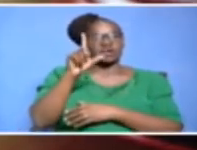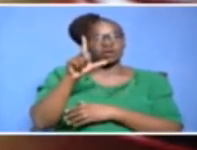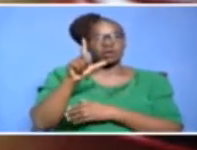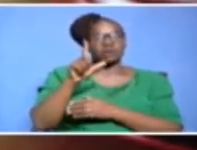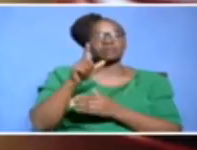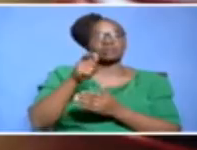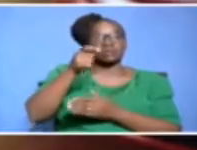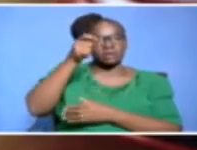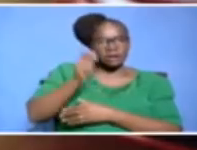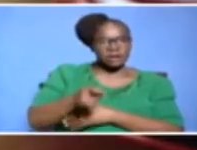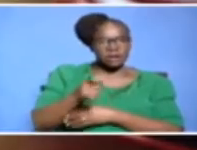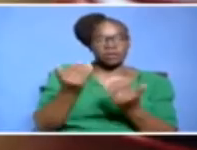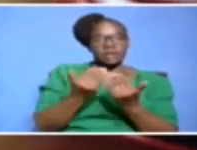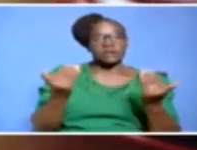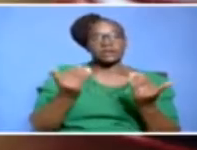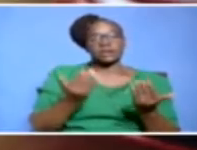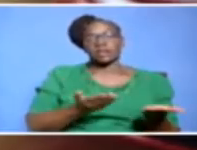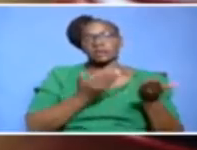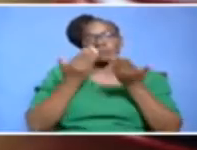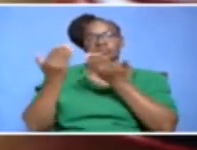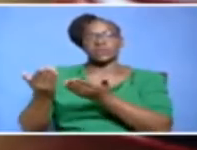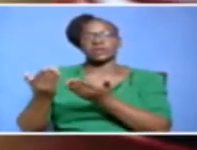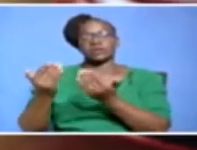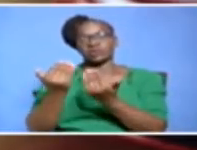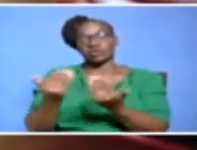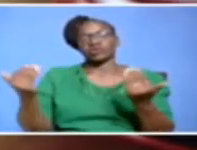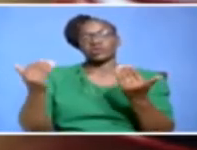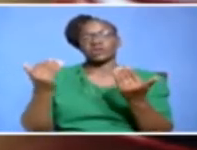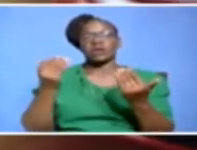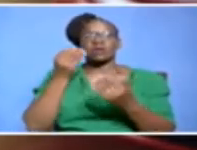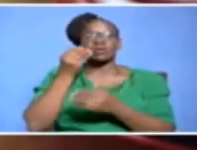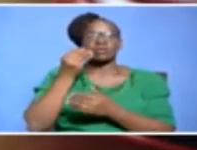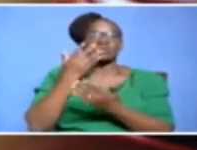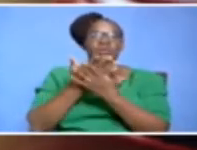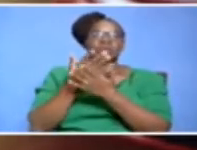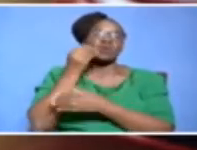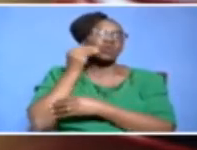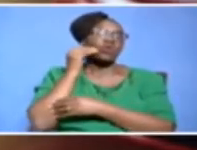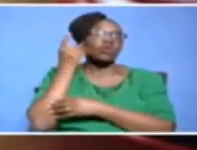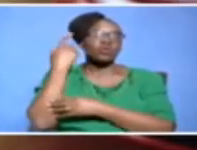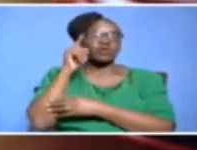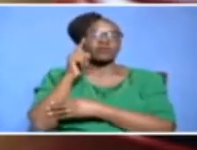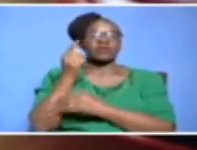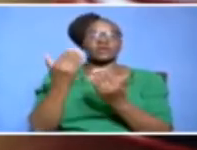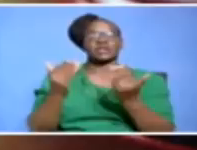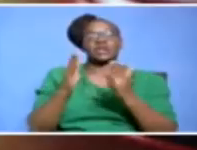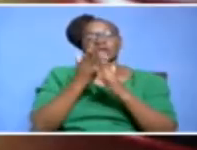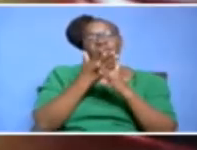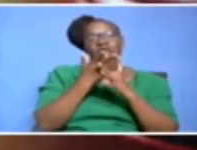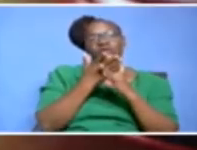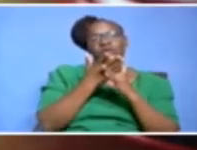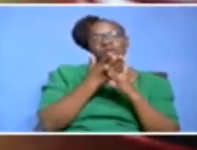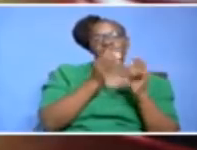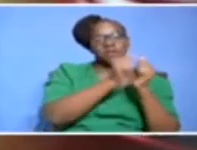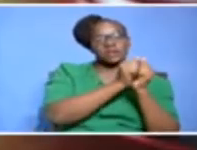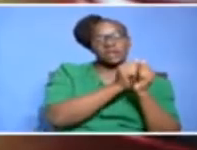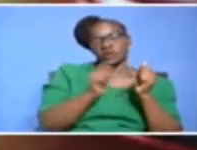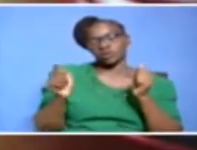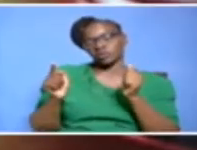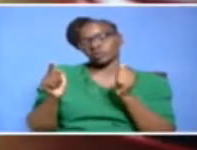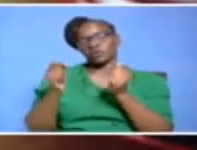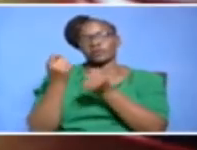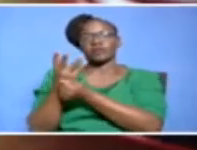the child is placed in a juvenile remand home that is designated for convicts between the ages of 10